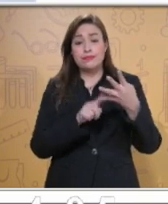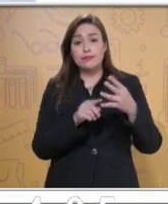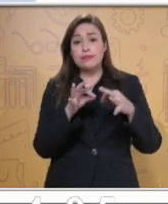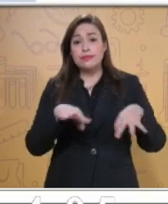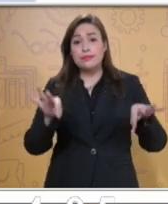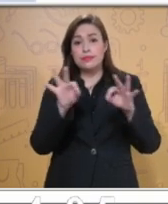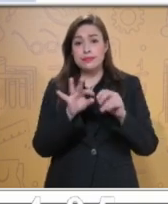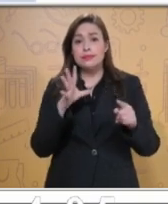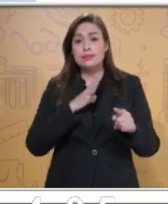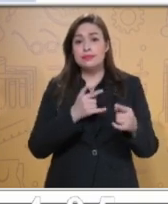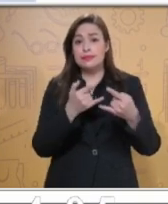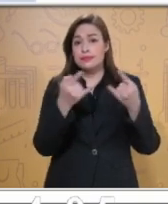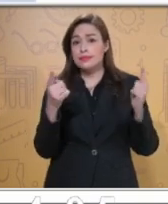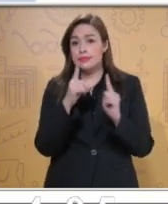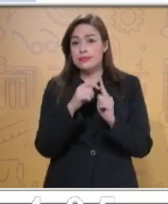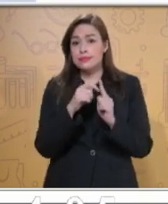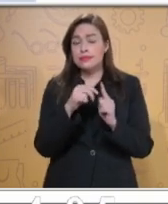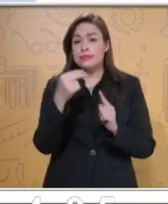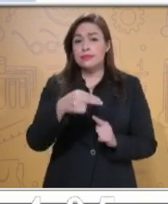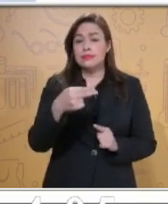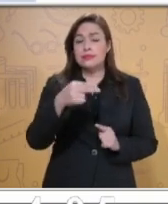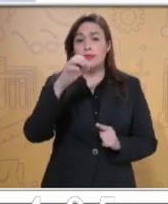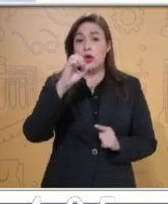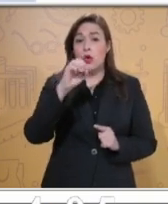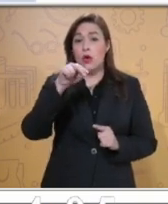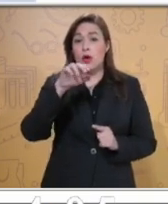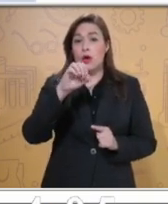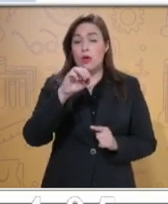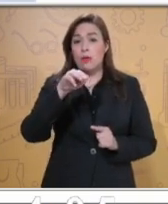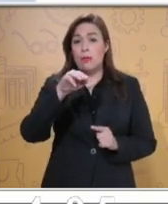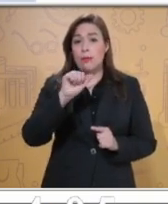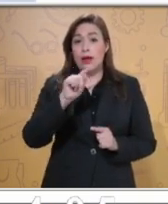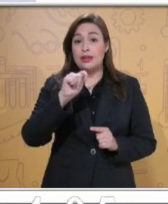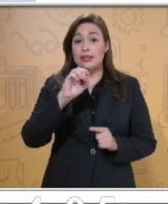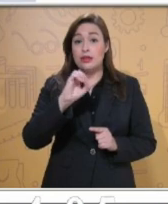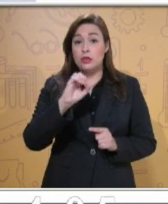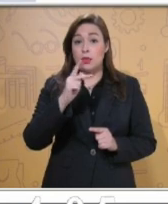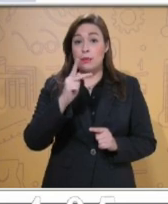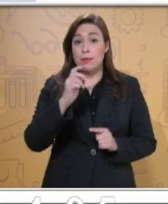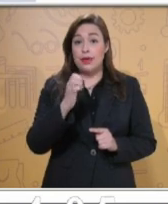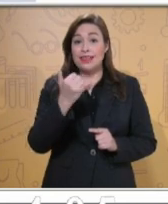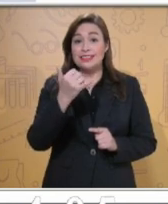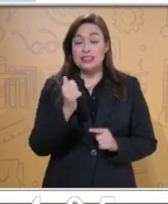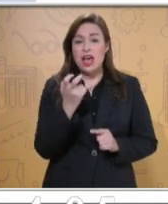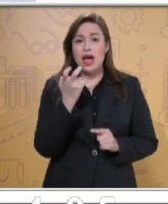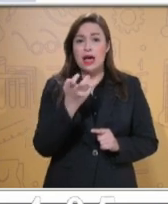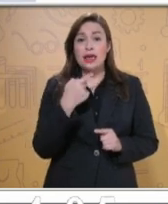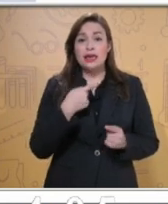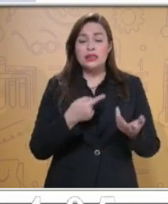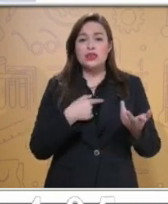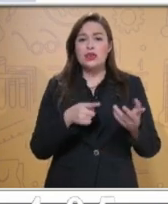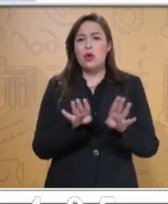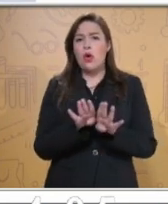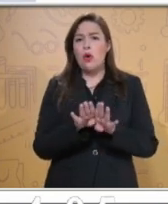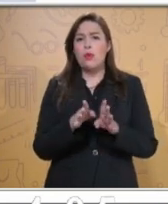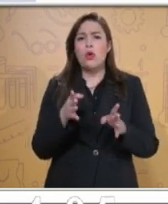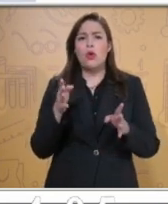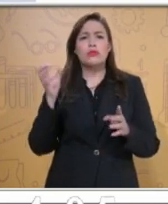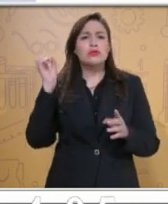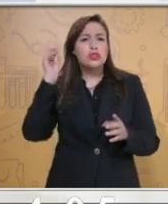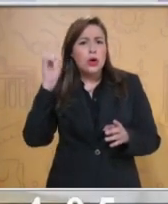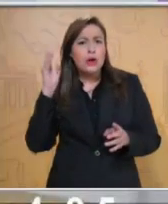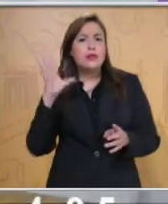effects. It is a word that mimics or resembles the sound of a thing it describes.